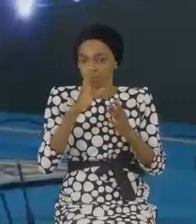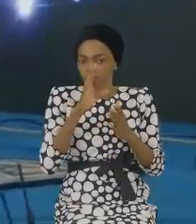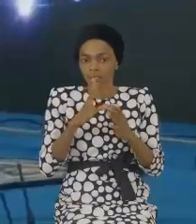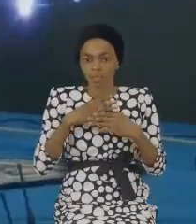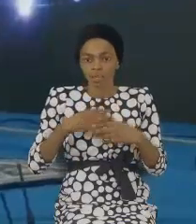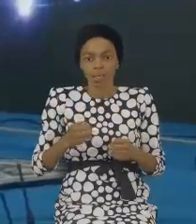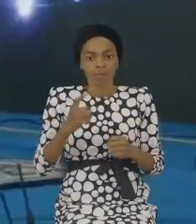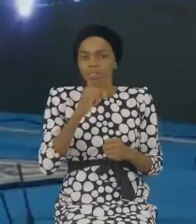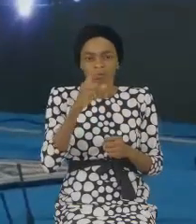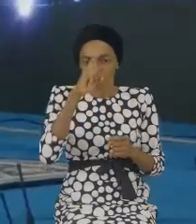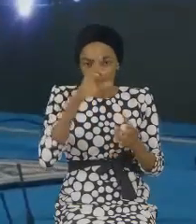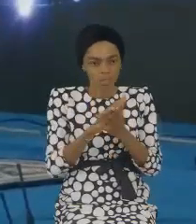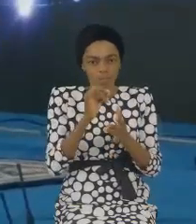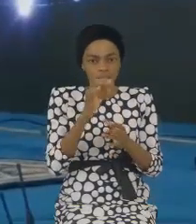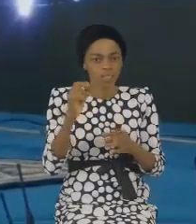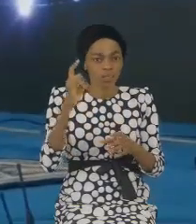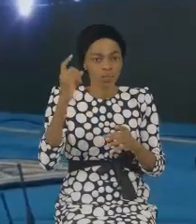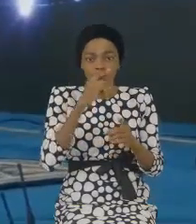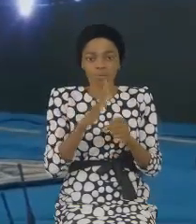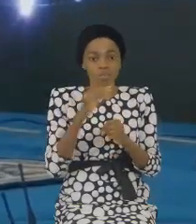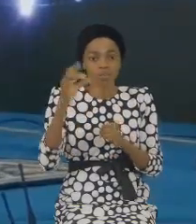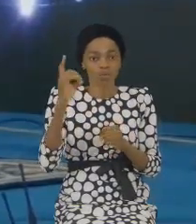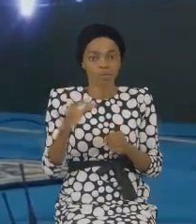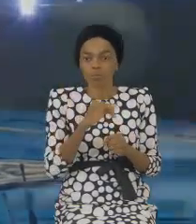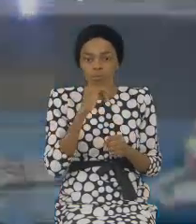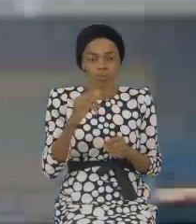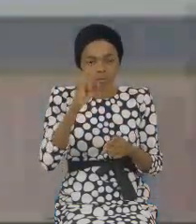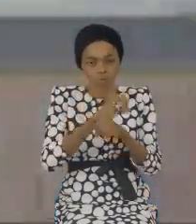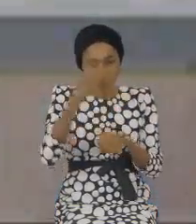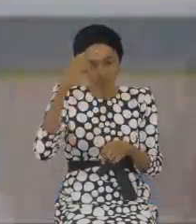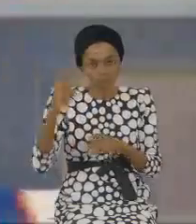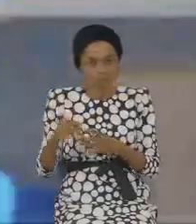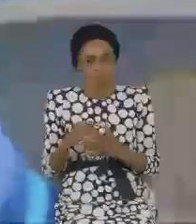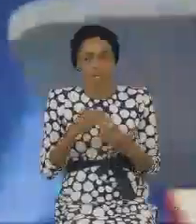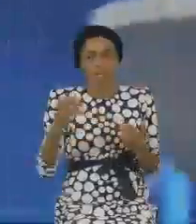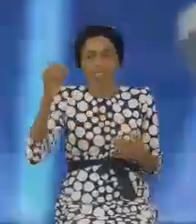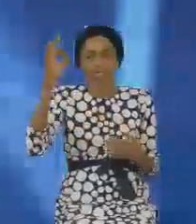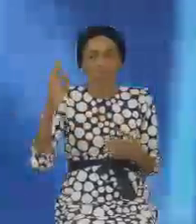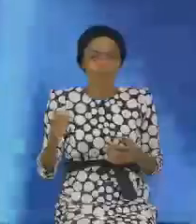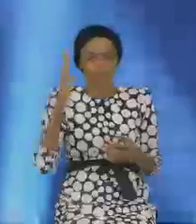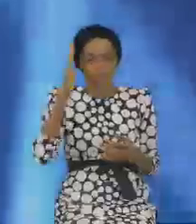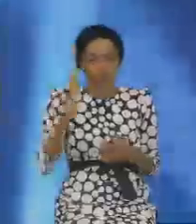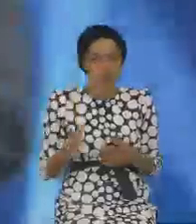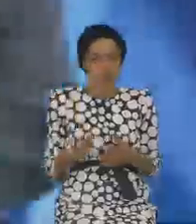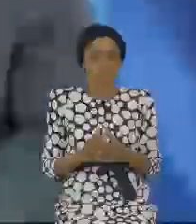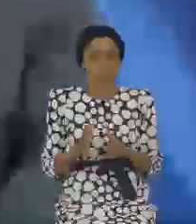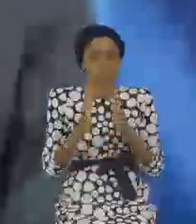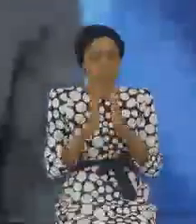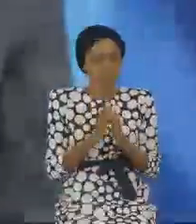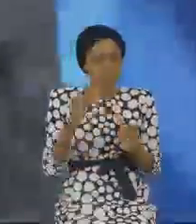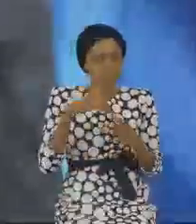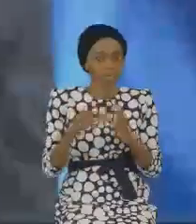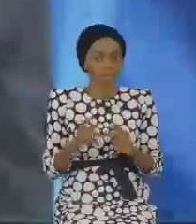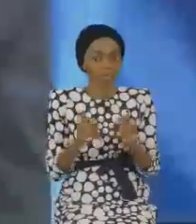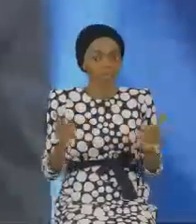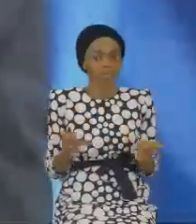will work with them if they pray on their own. And if the pastor they believed in, if he prays and nothing happens, then they